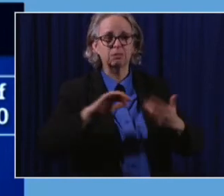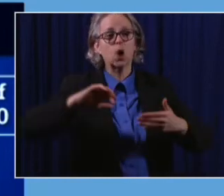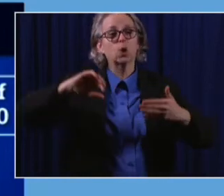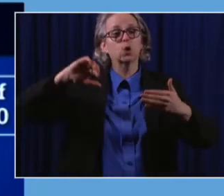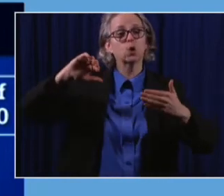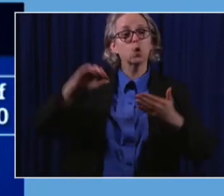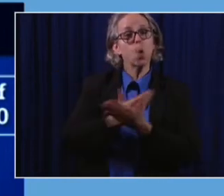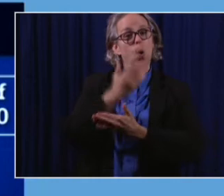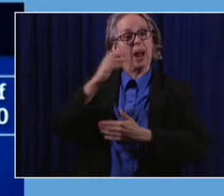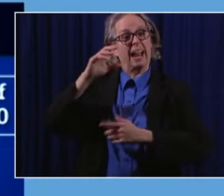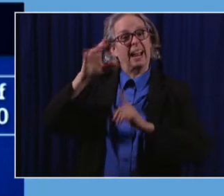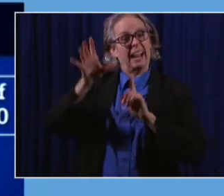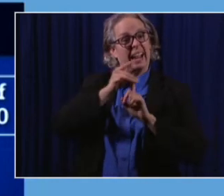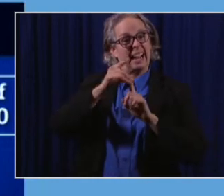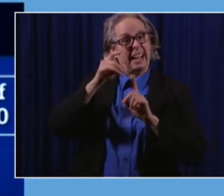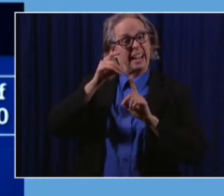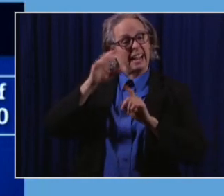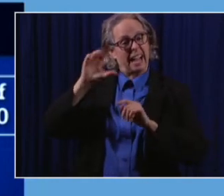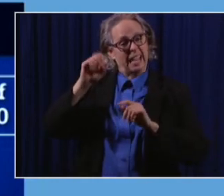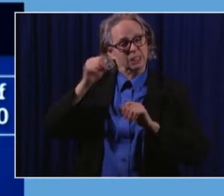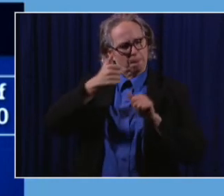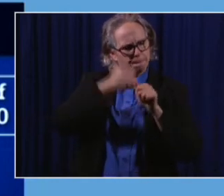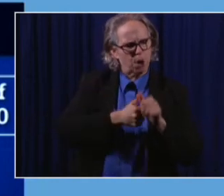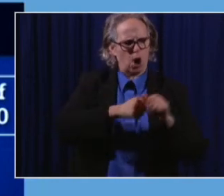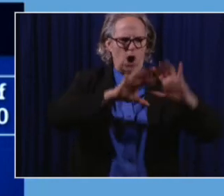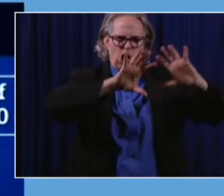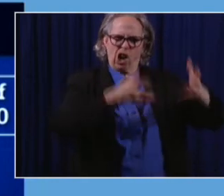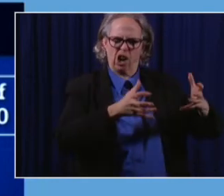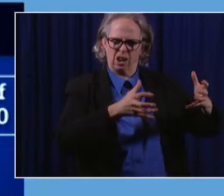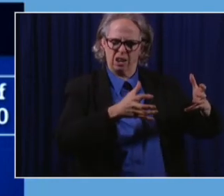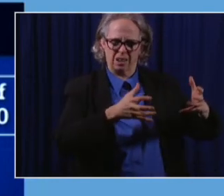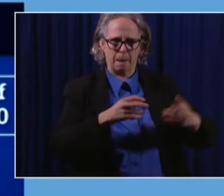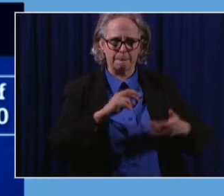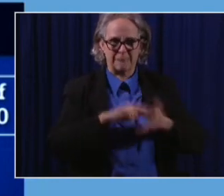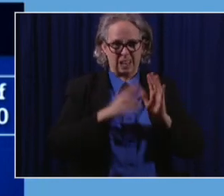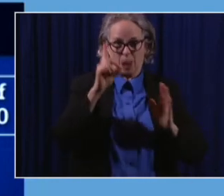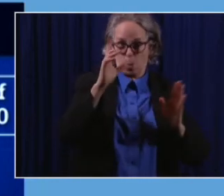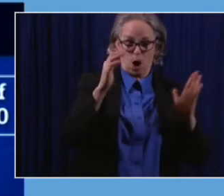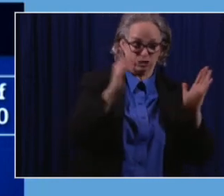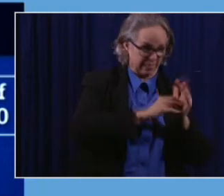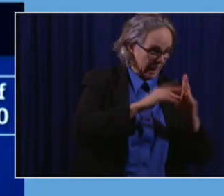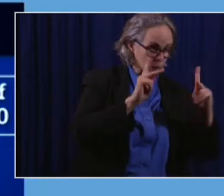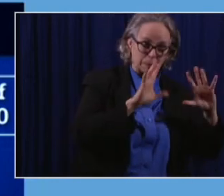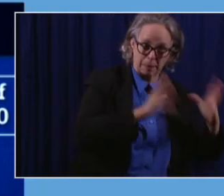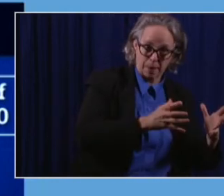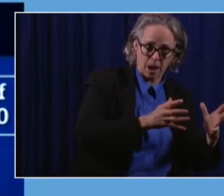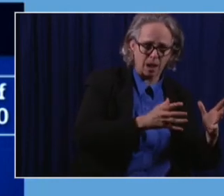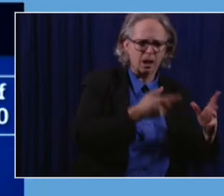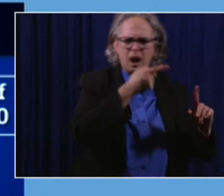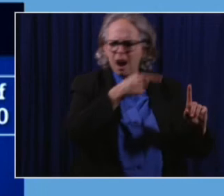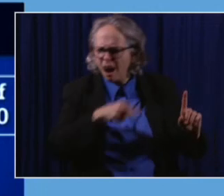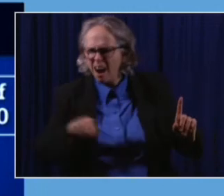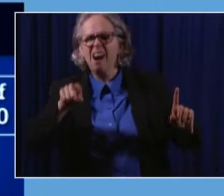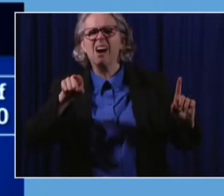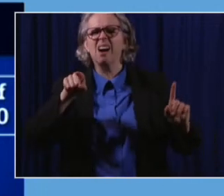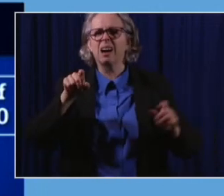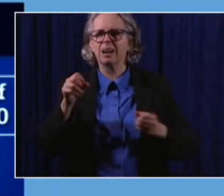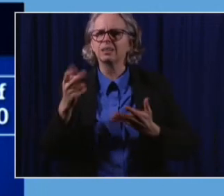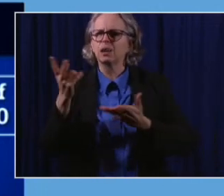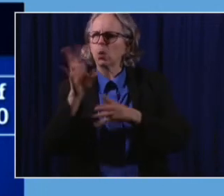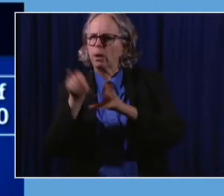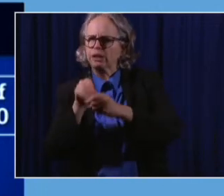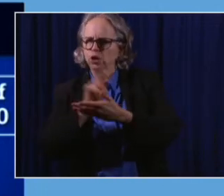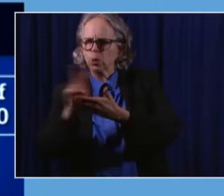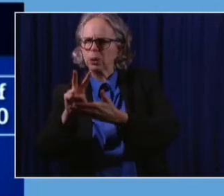over the last 2 weeks. This allows for counties with different population sizes to be appropriately compared. This is what we've